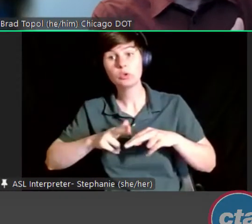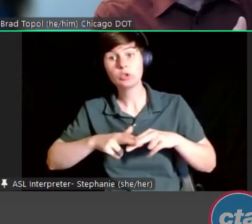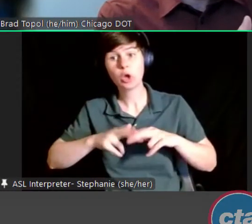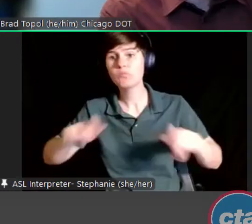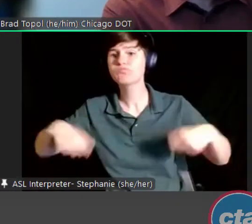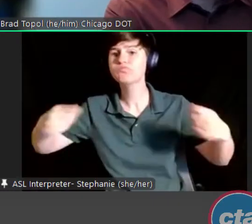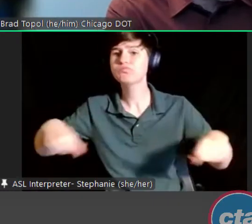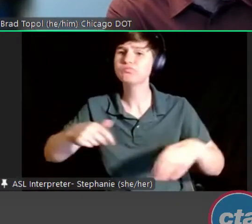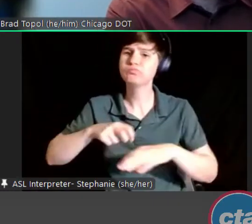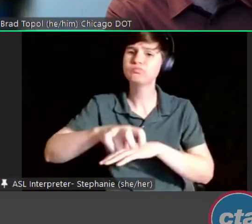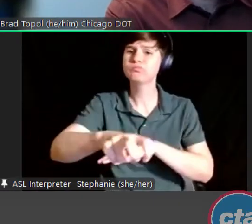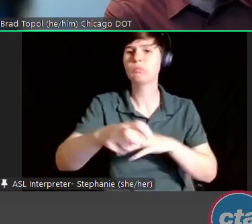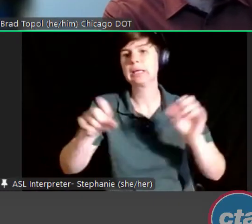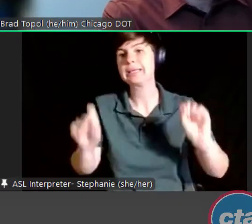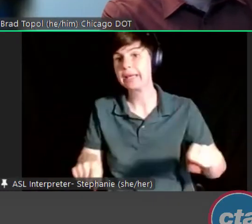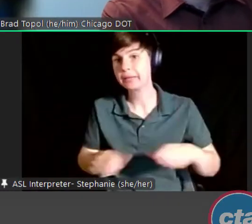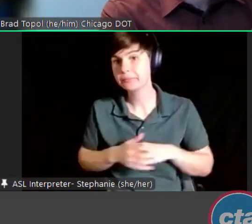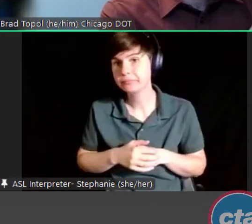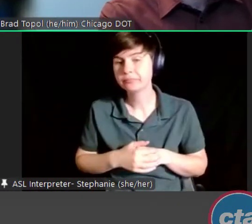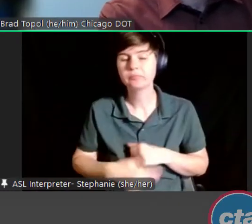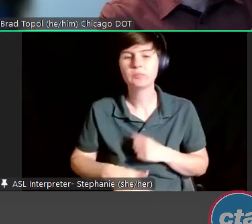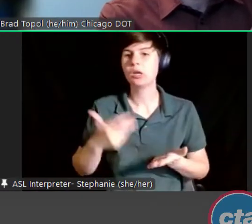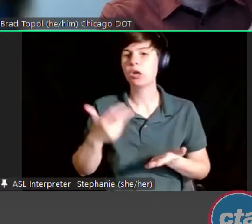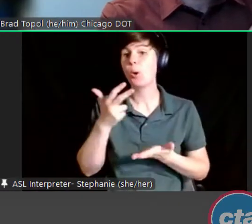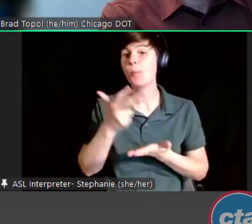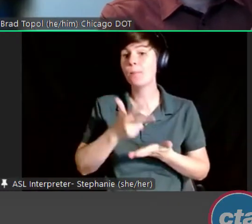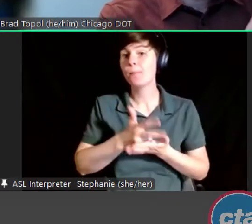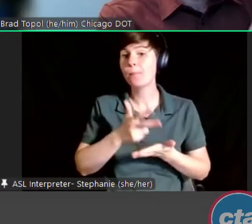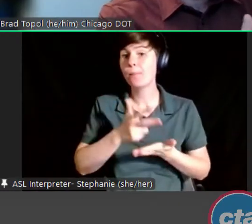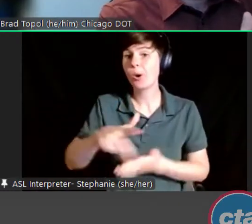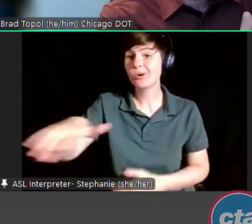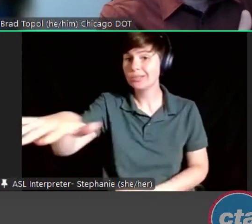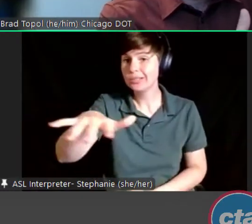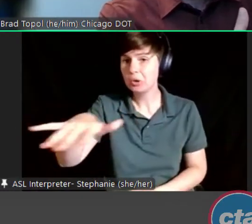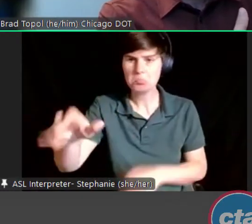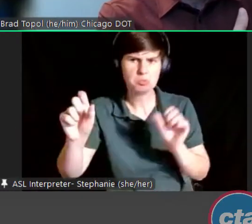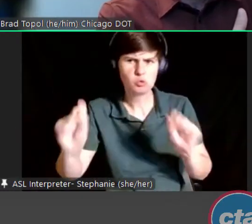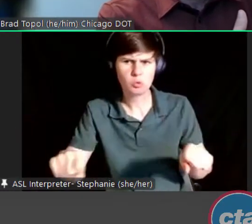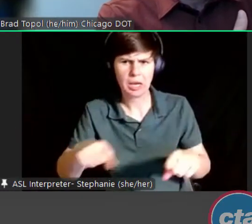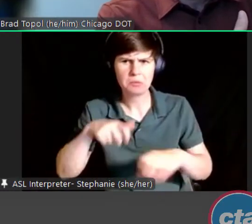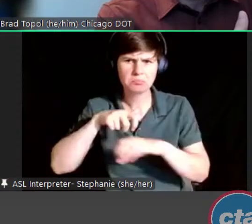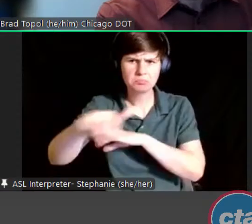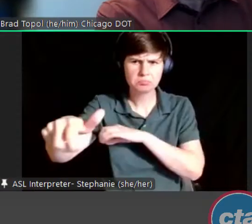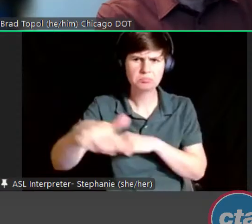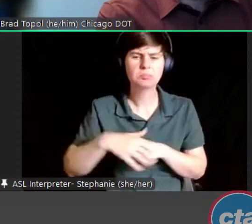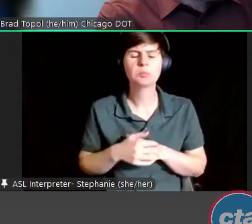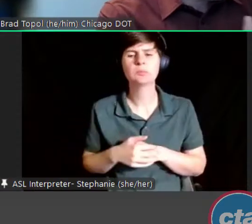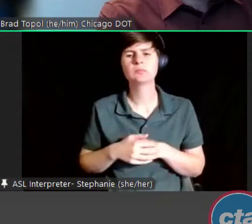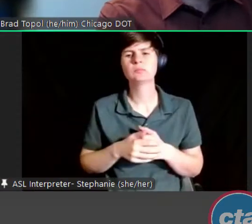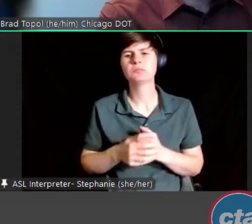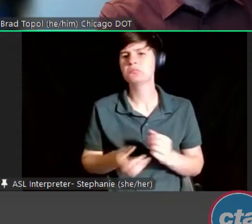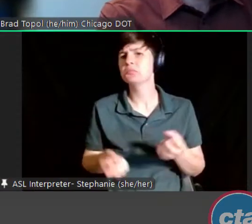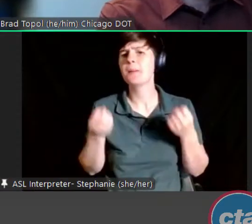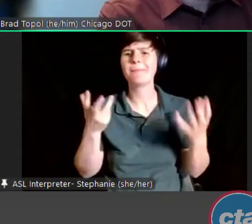like a parking lane or something other, or even if you needed to, there's many